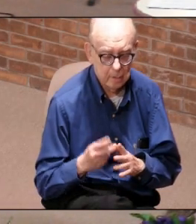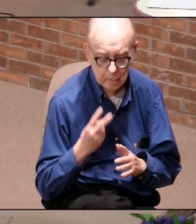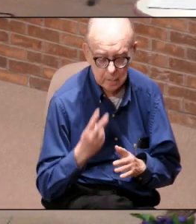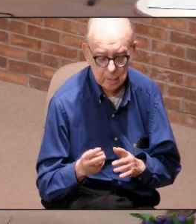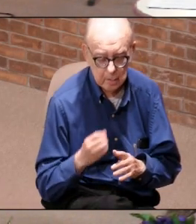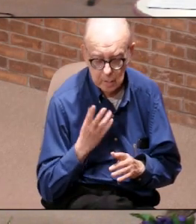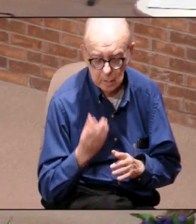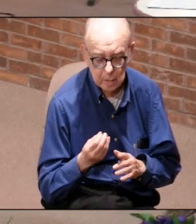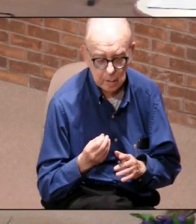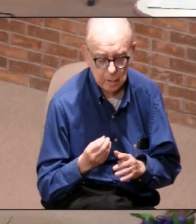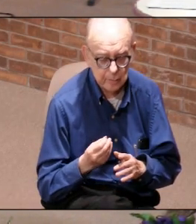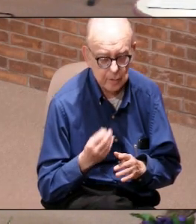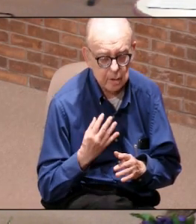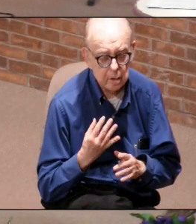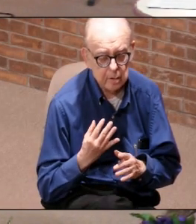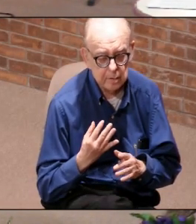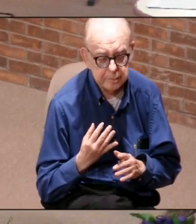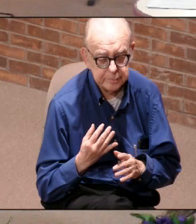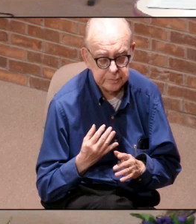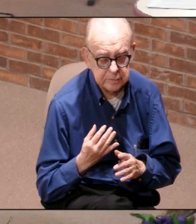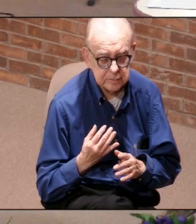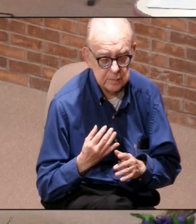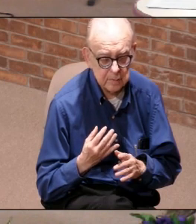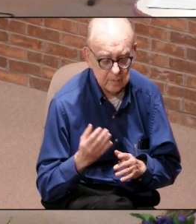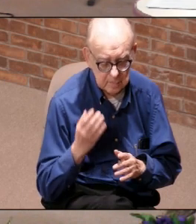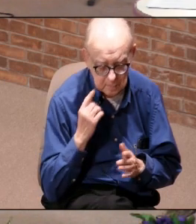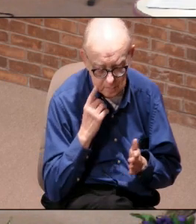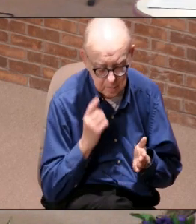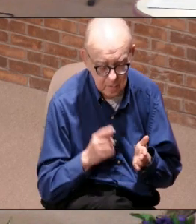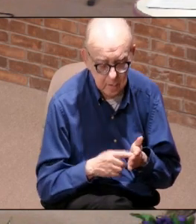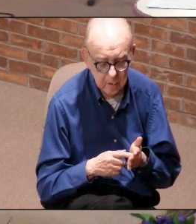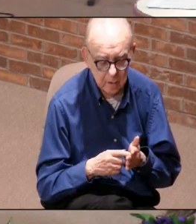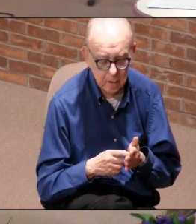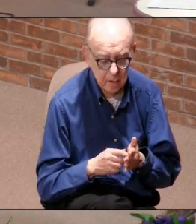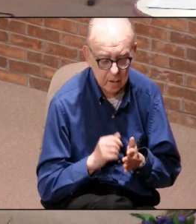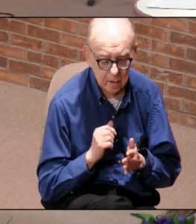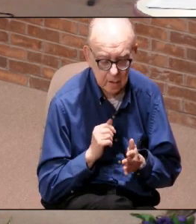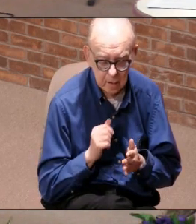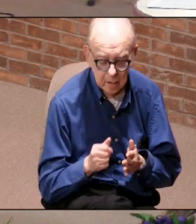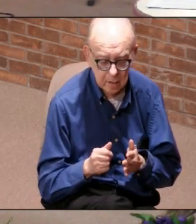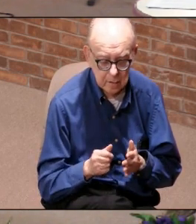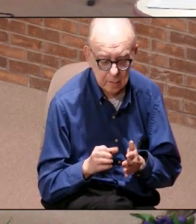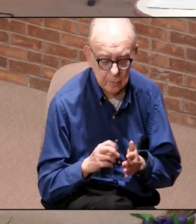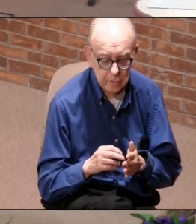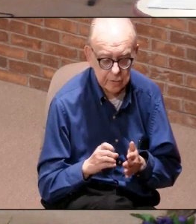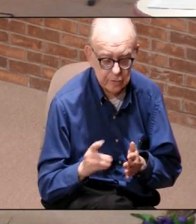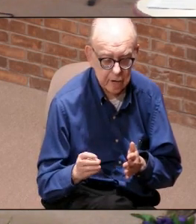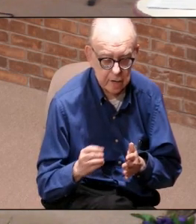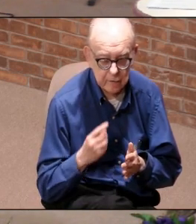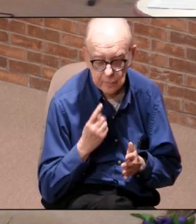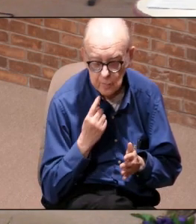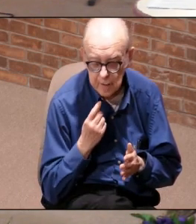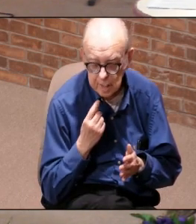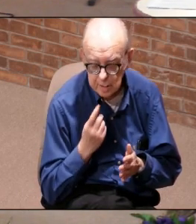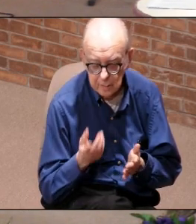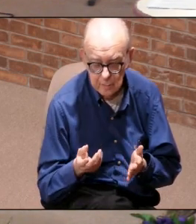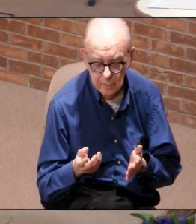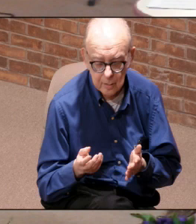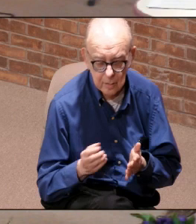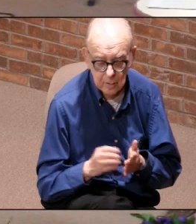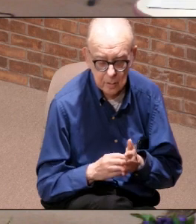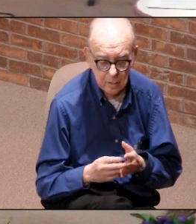the beauty of the color. And you notice that it's not just one shade of red, that